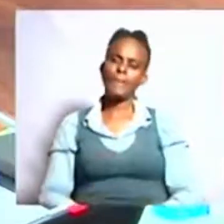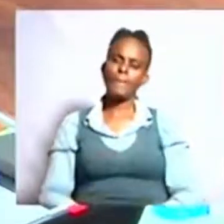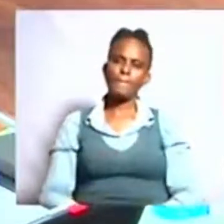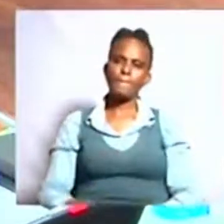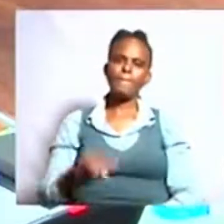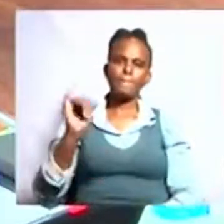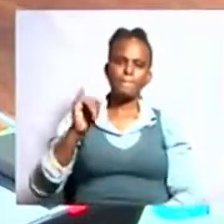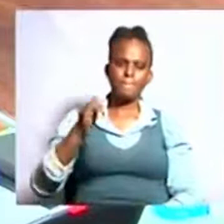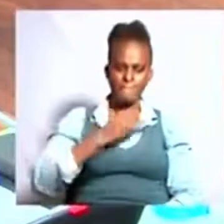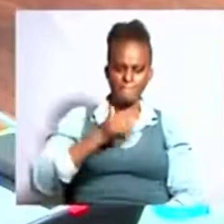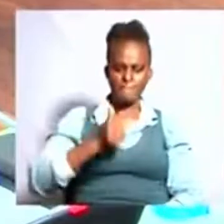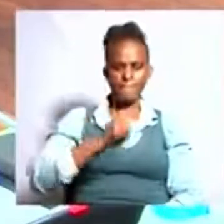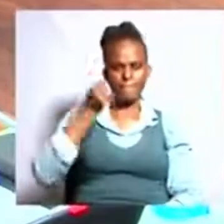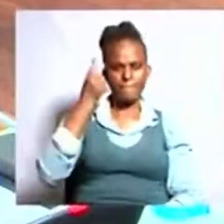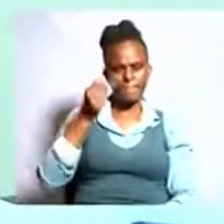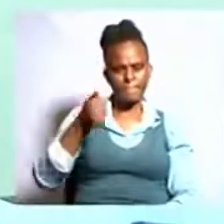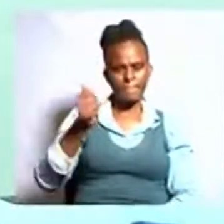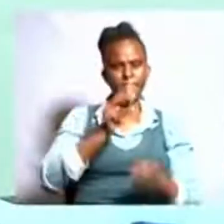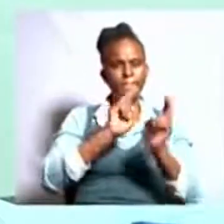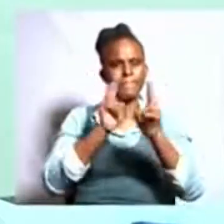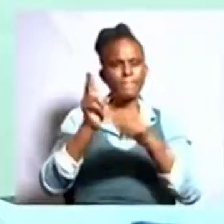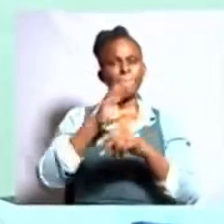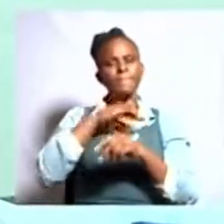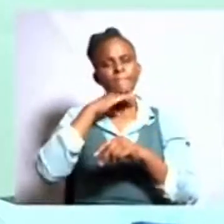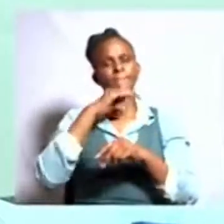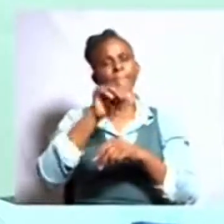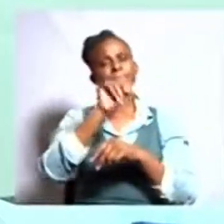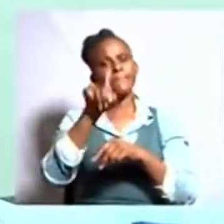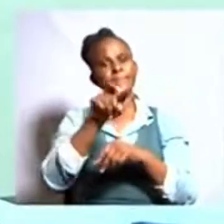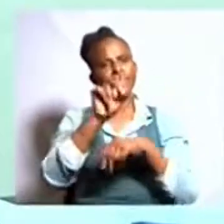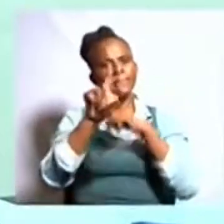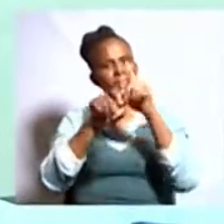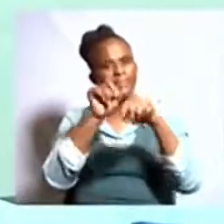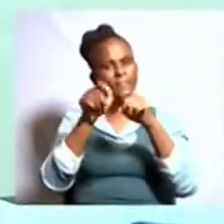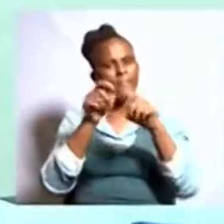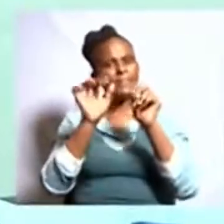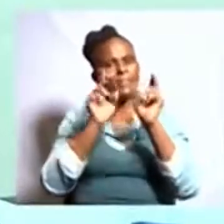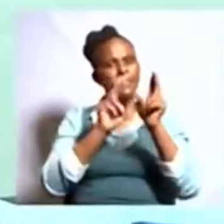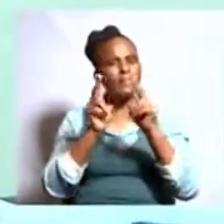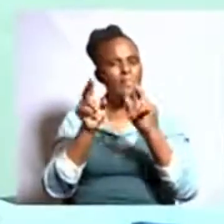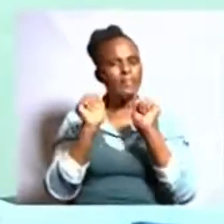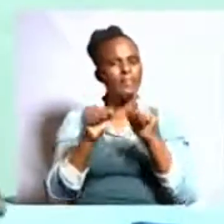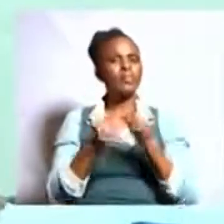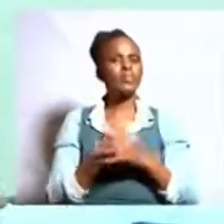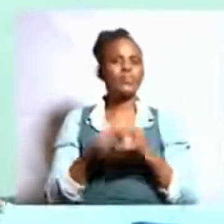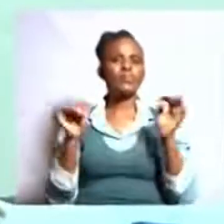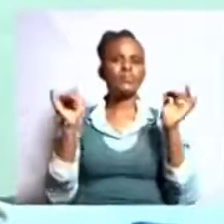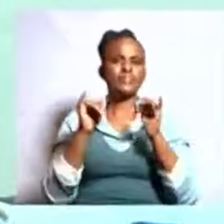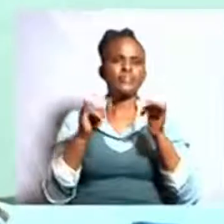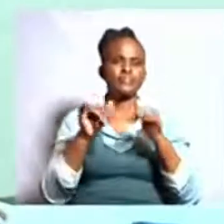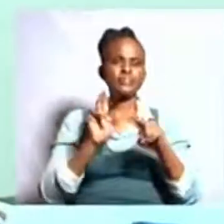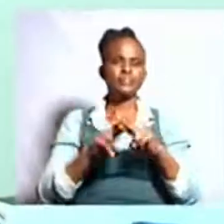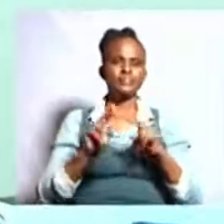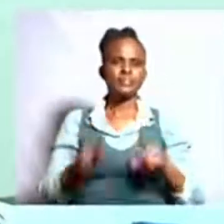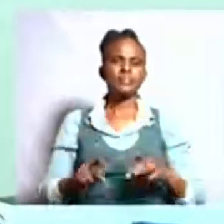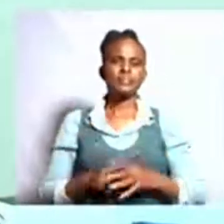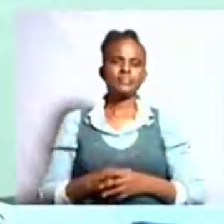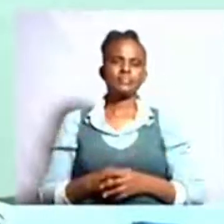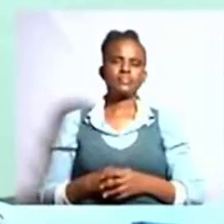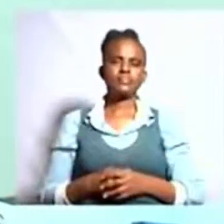Yes, I do. Can you respond adequately to the question? Yes. Chair.